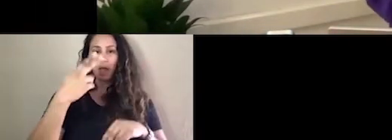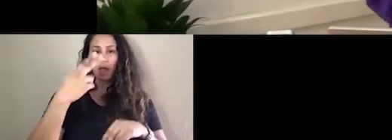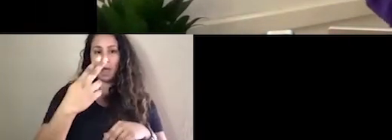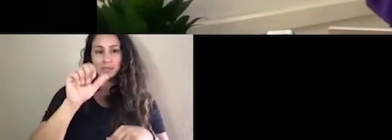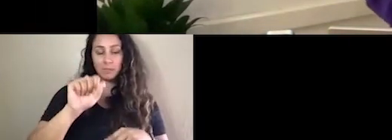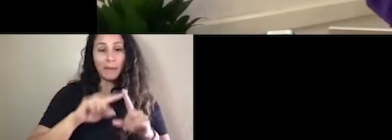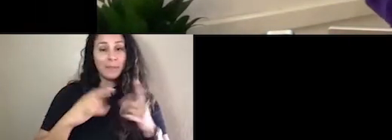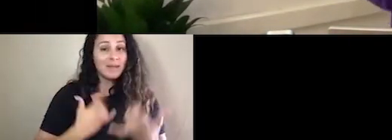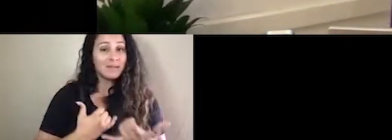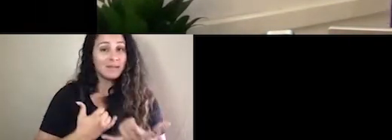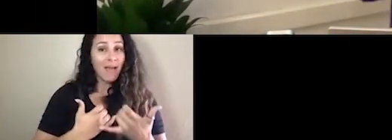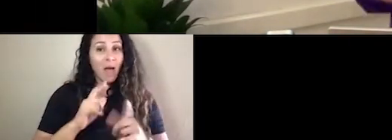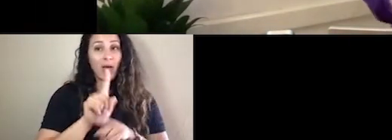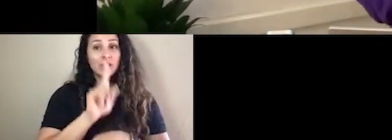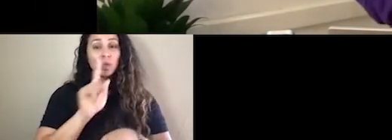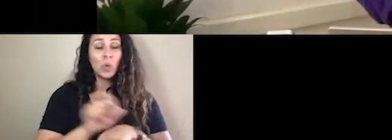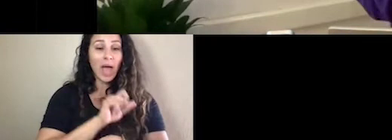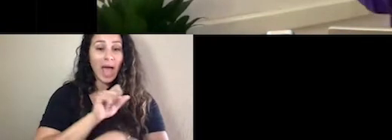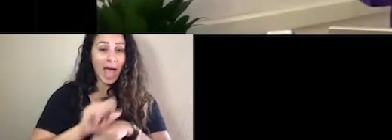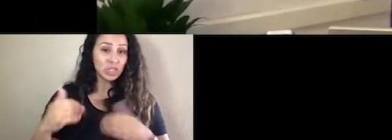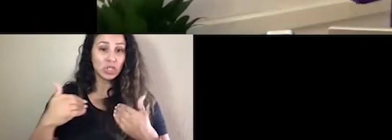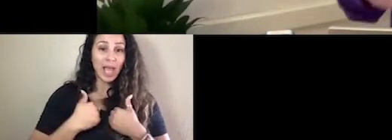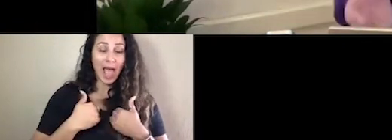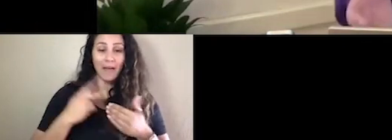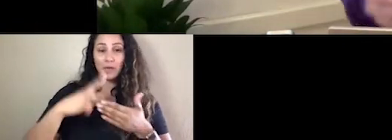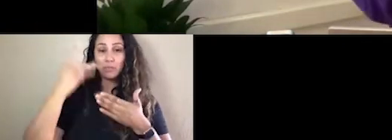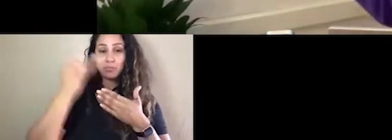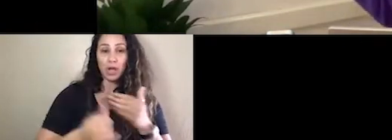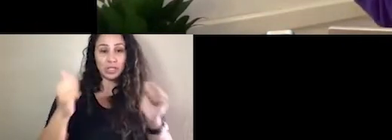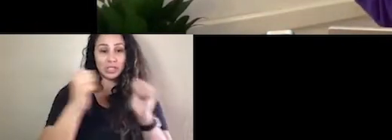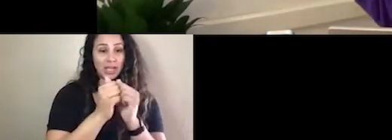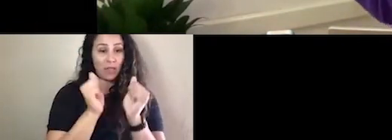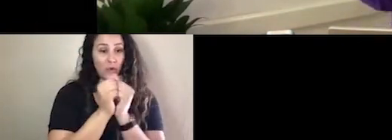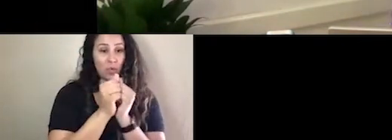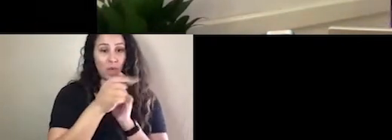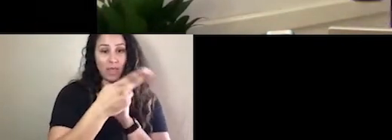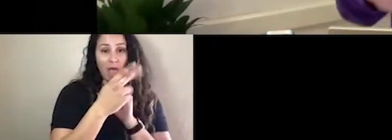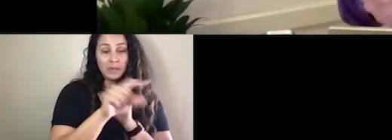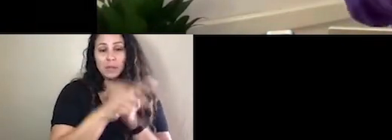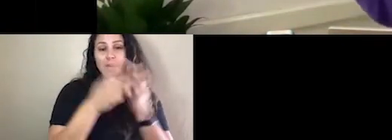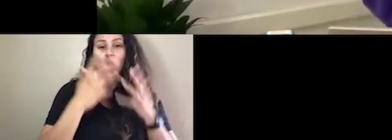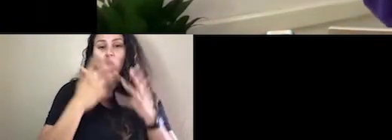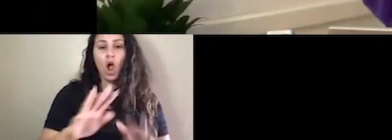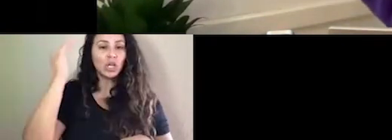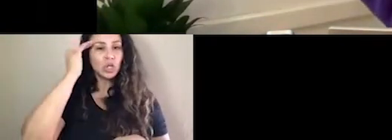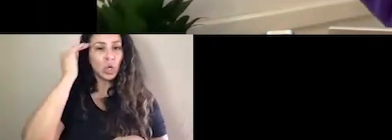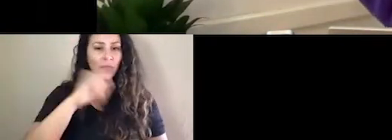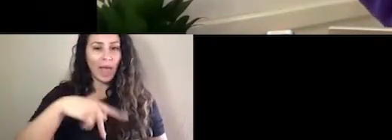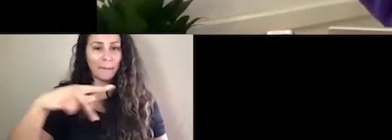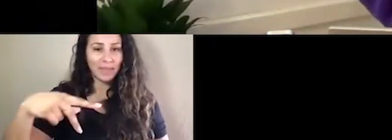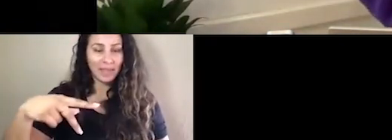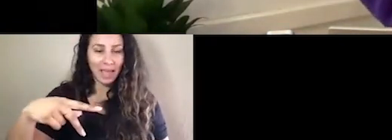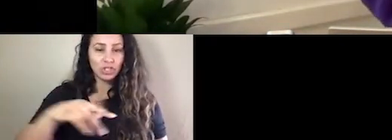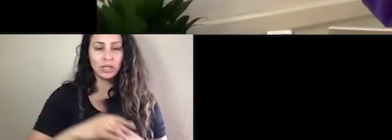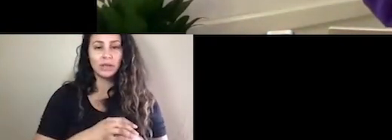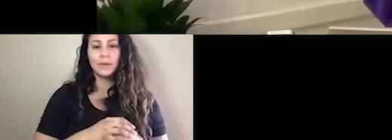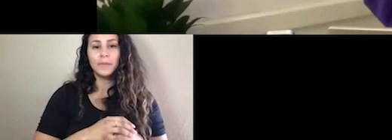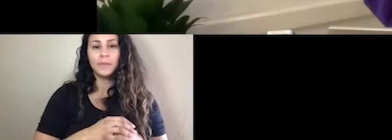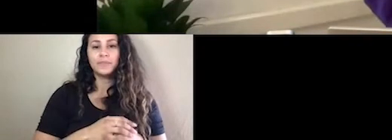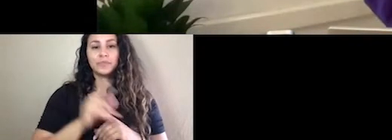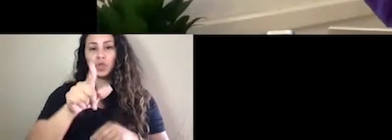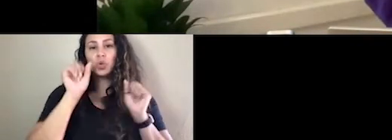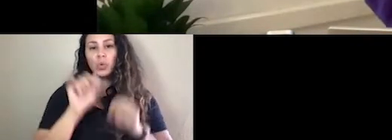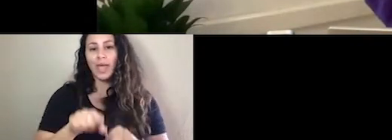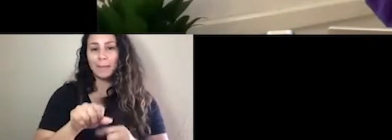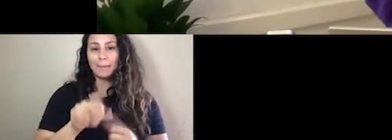But now, as you've actually done the whole development project together with HubSpot, they already know the application, you can be